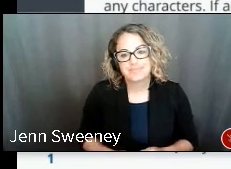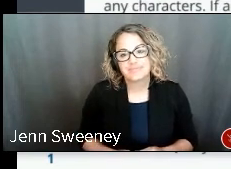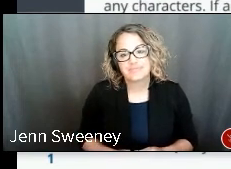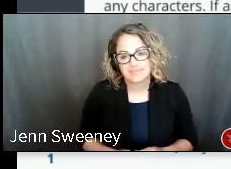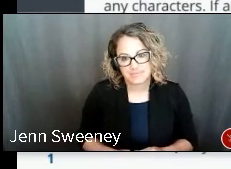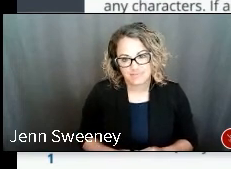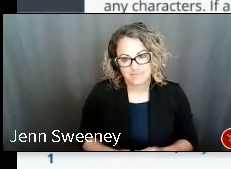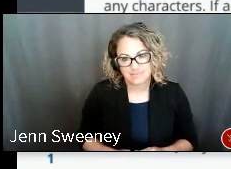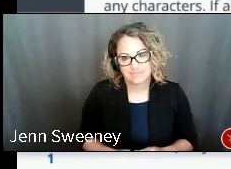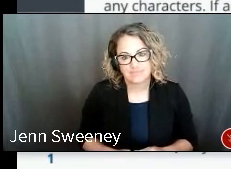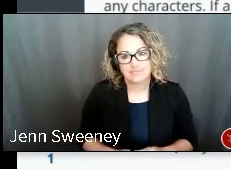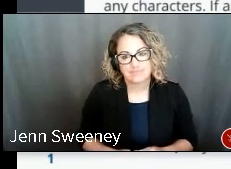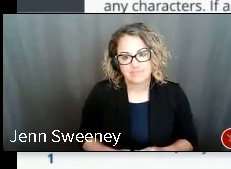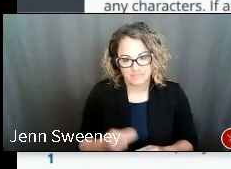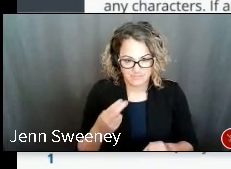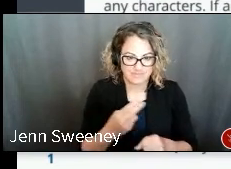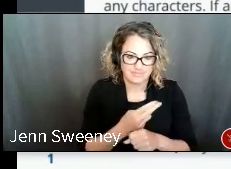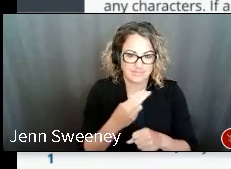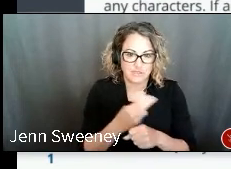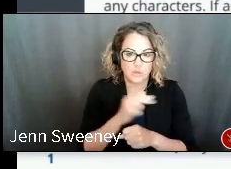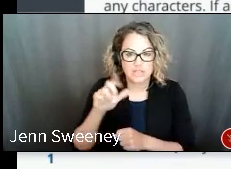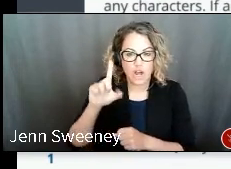Let's use the autocomplete.